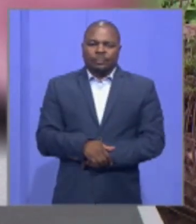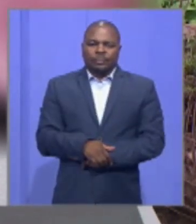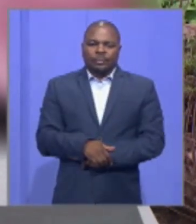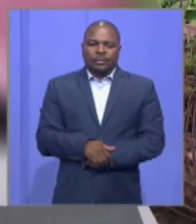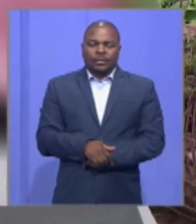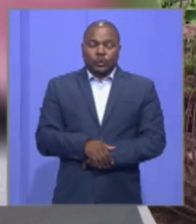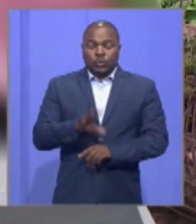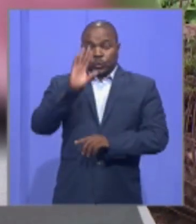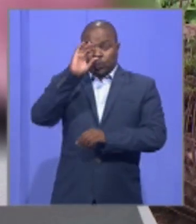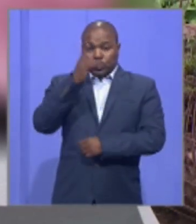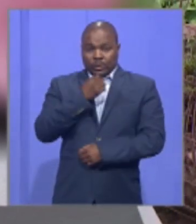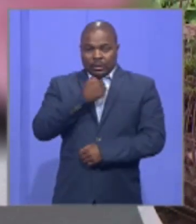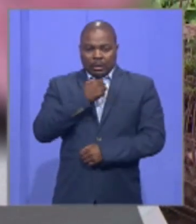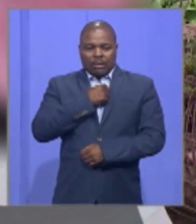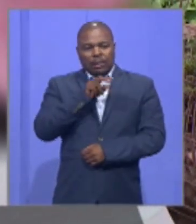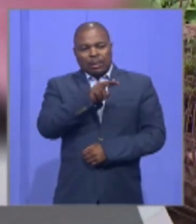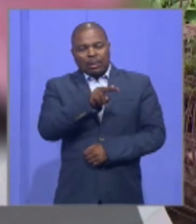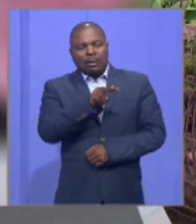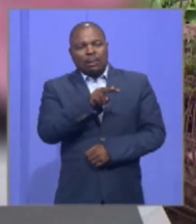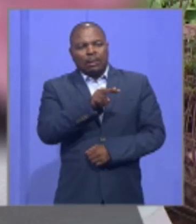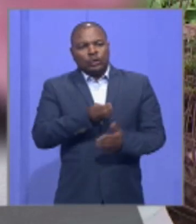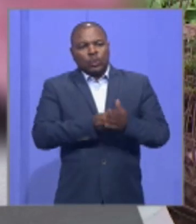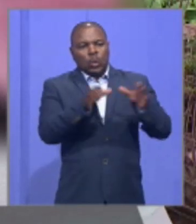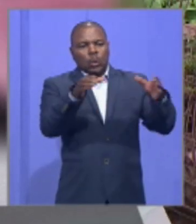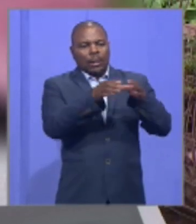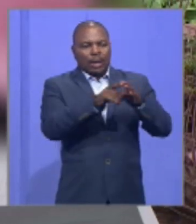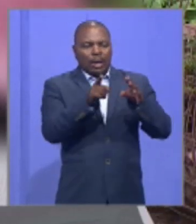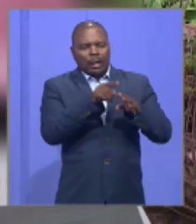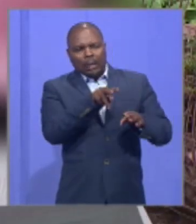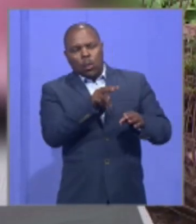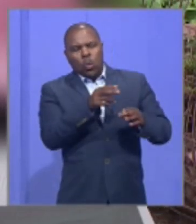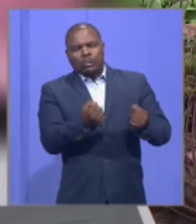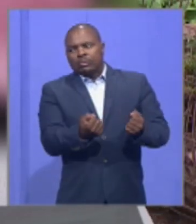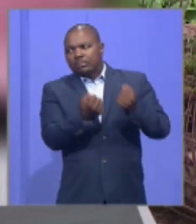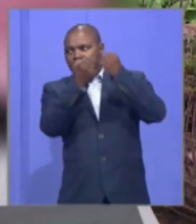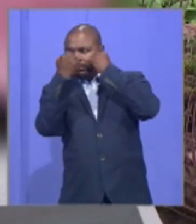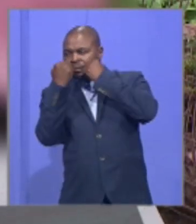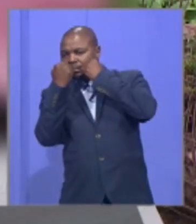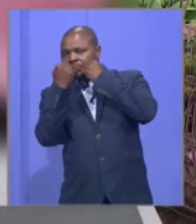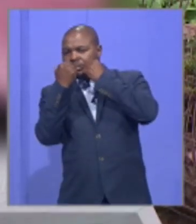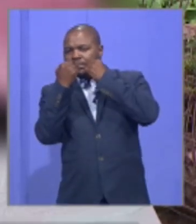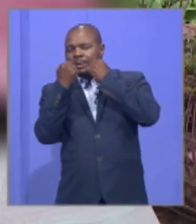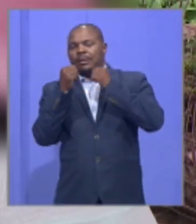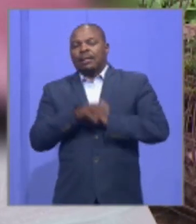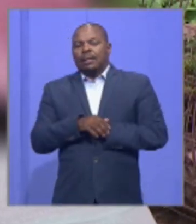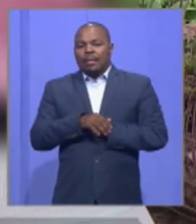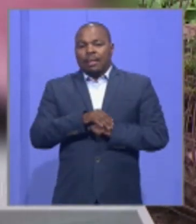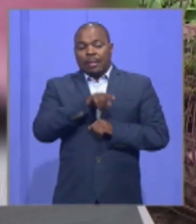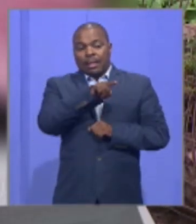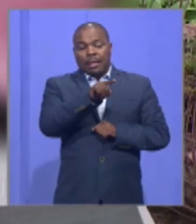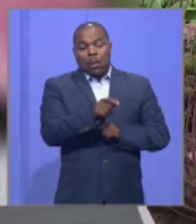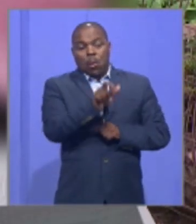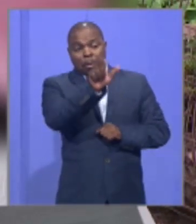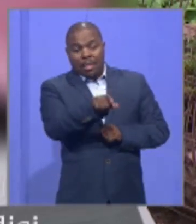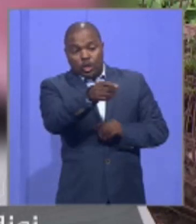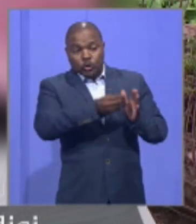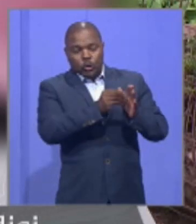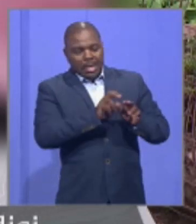My daughter says the gang put a blanket around her face and they placed a gun on her head and one of them raped